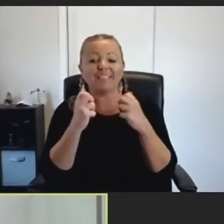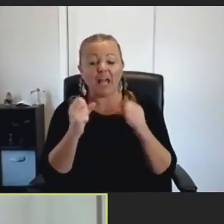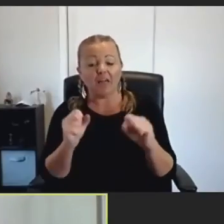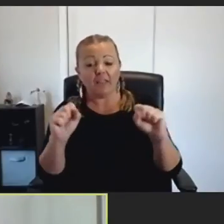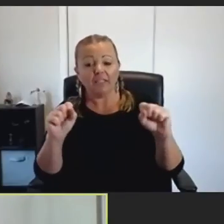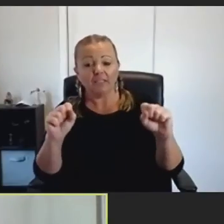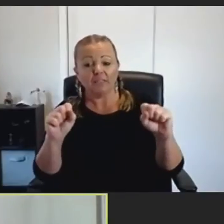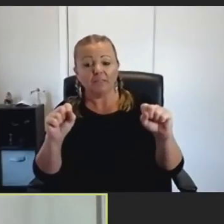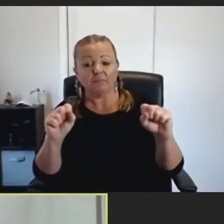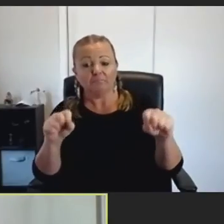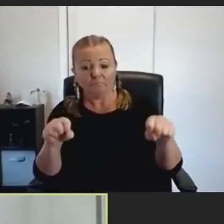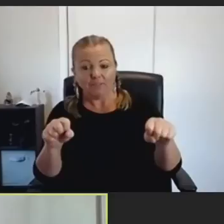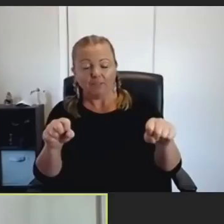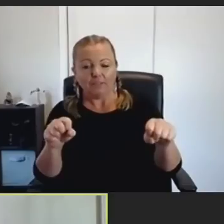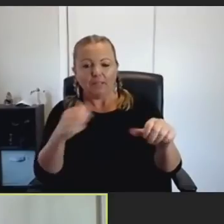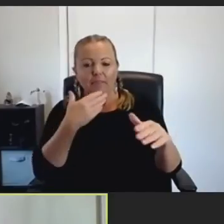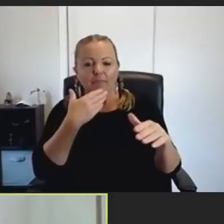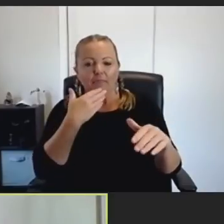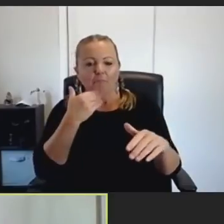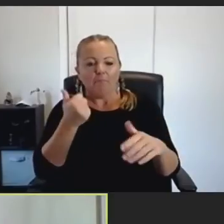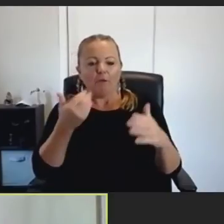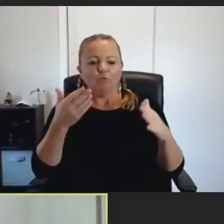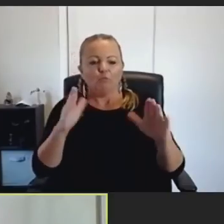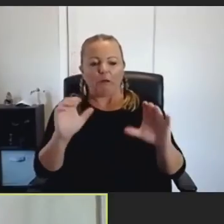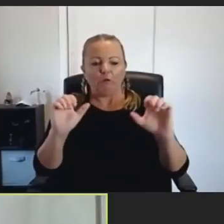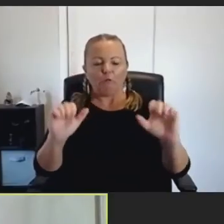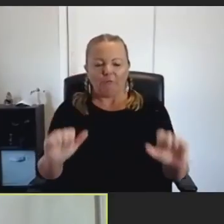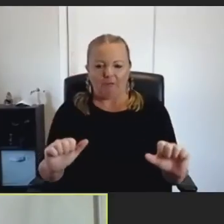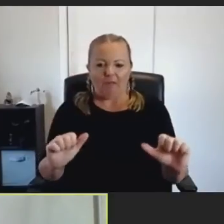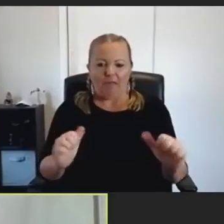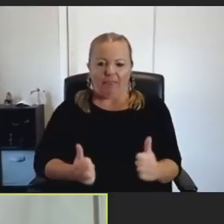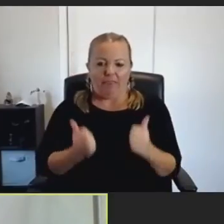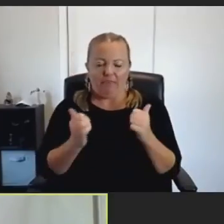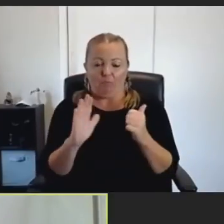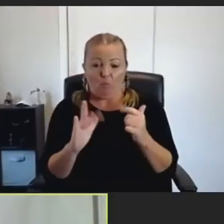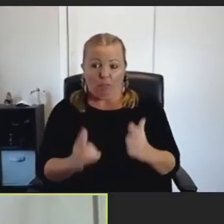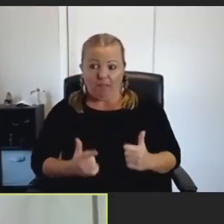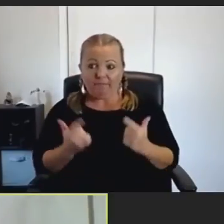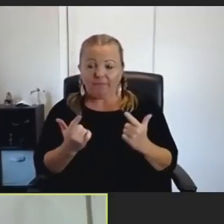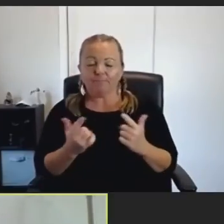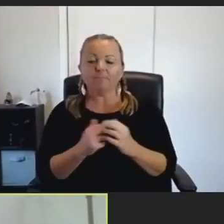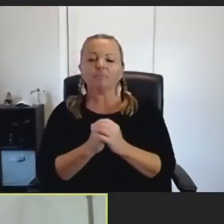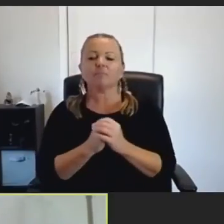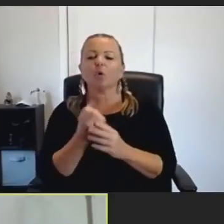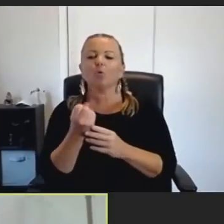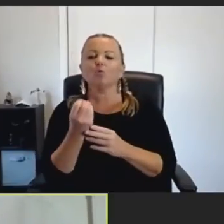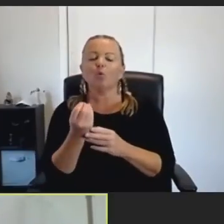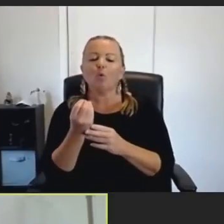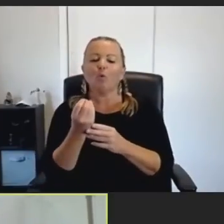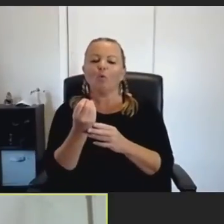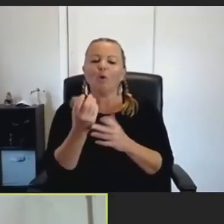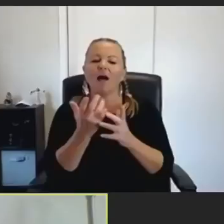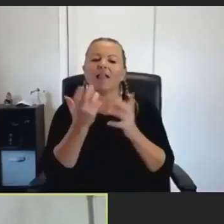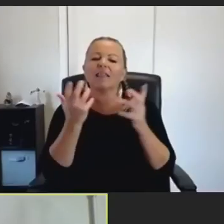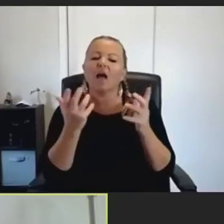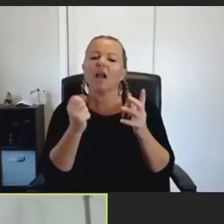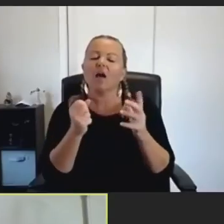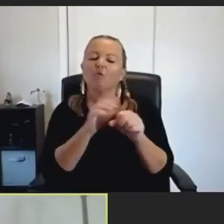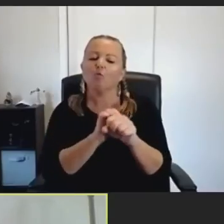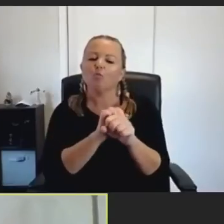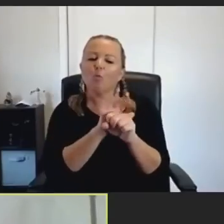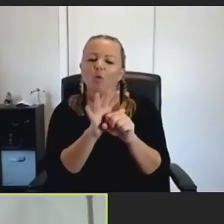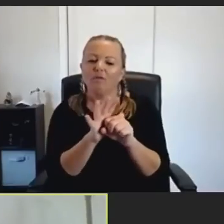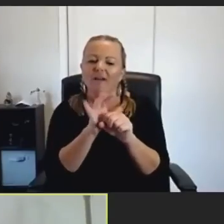is always the best way that you can live your life. So A lot of coronavirus